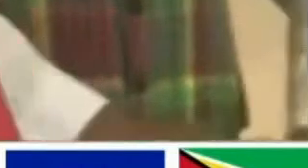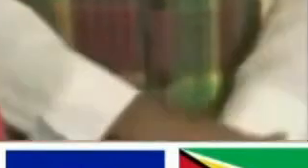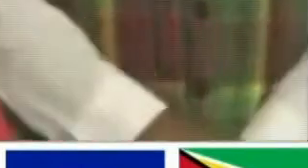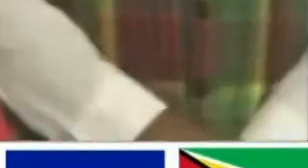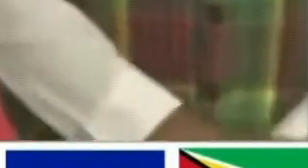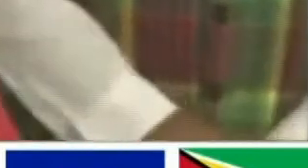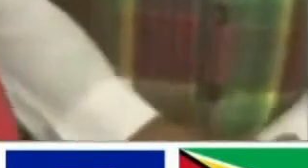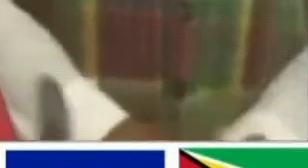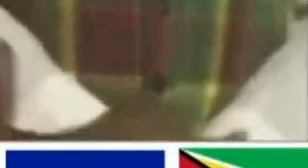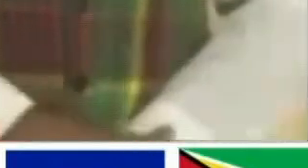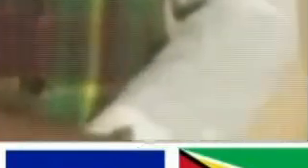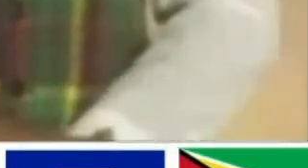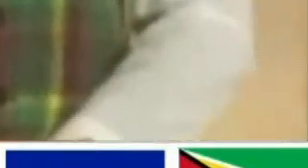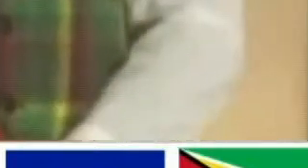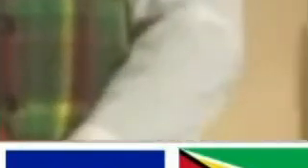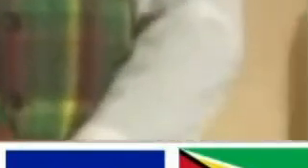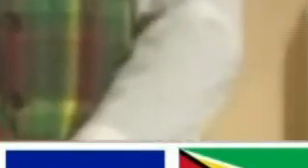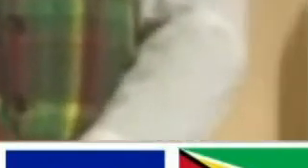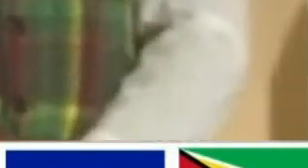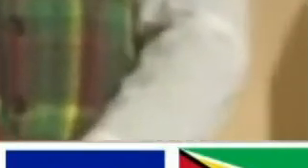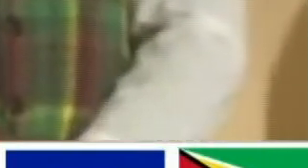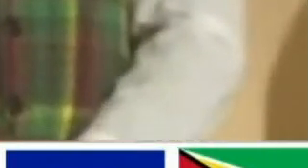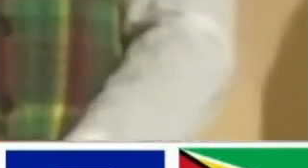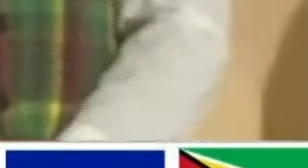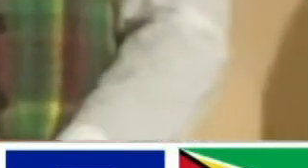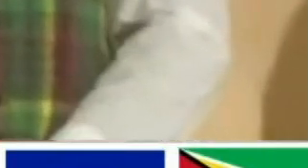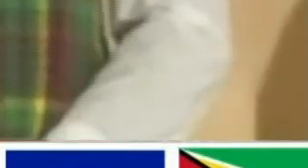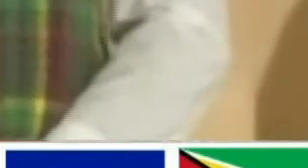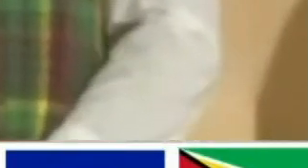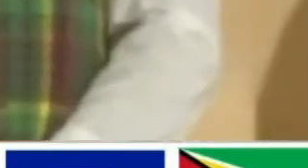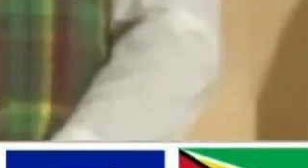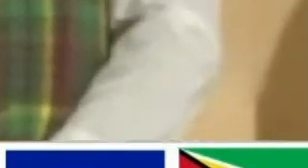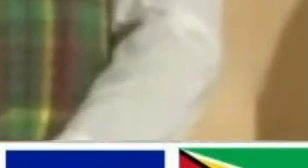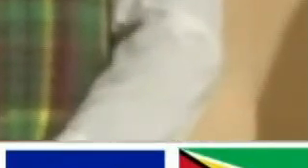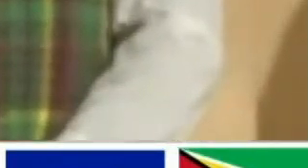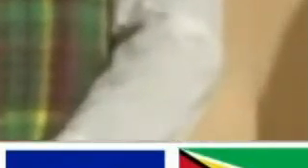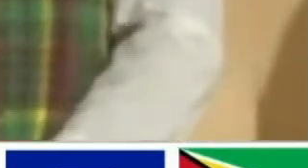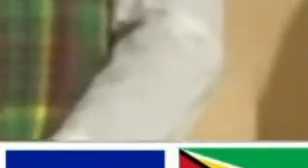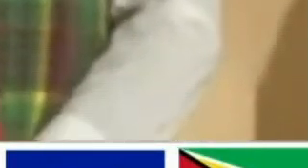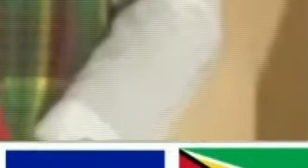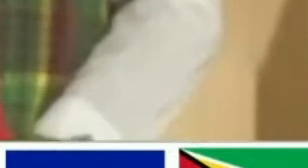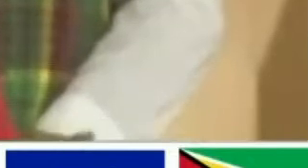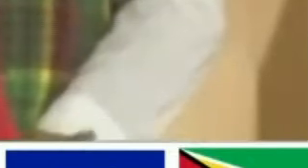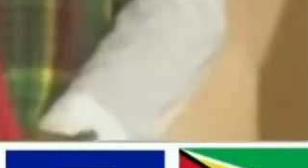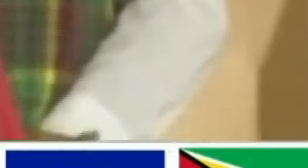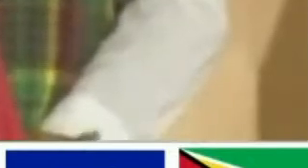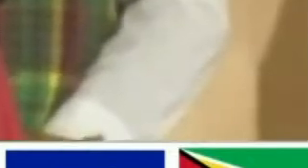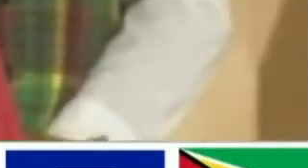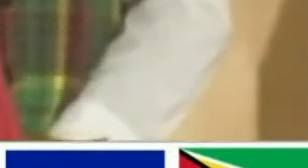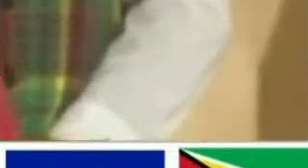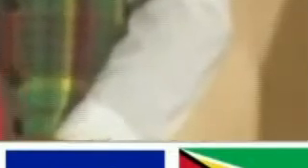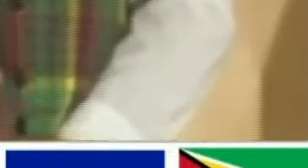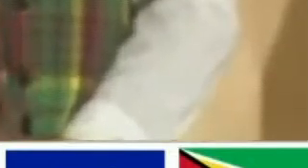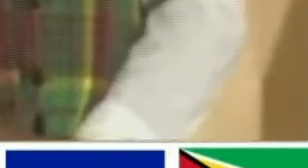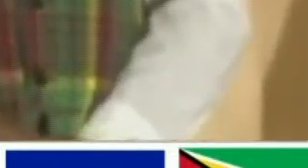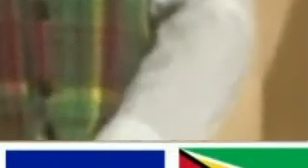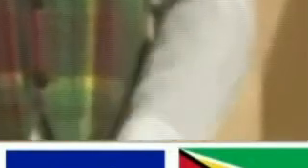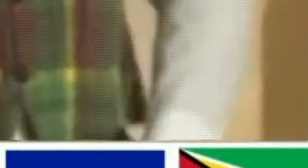spot. And I just thank God for his guidance. And I thank him for all that I got.